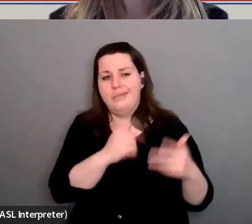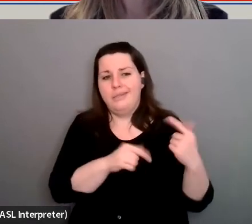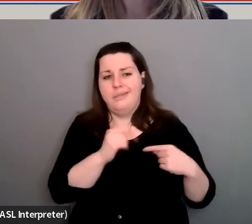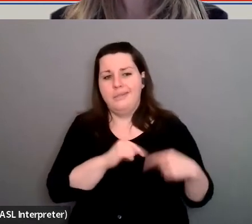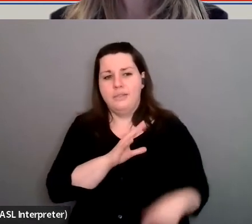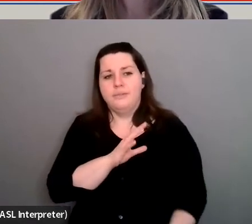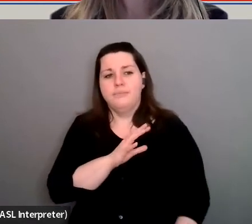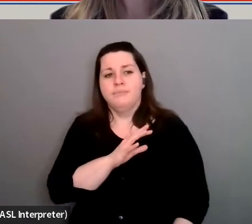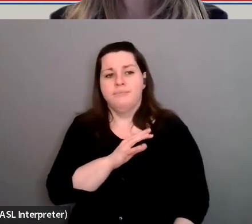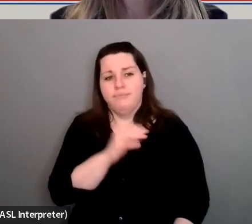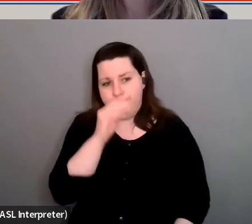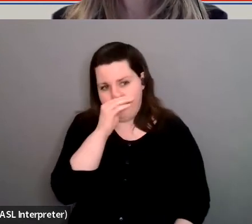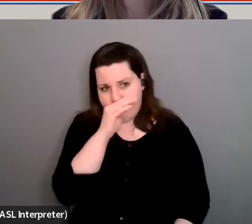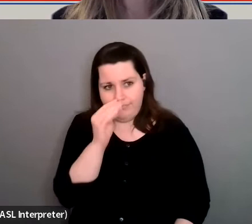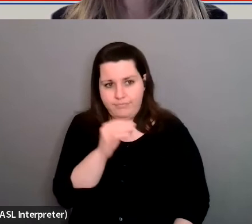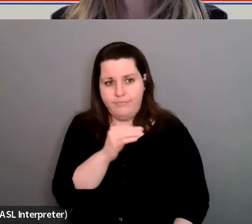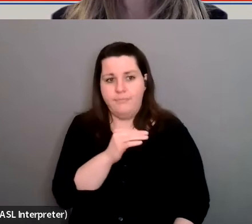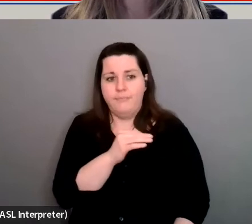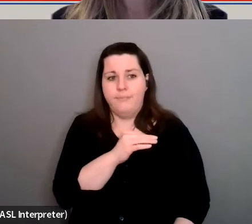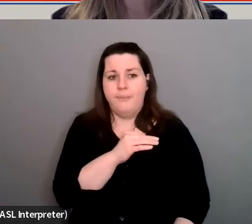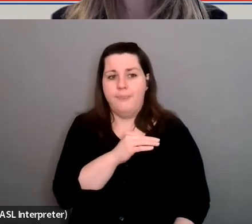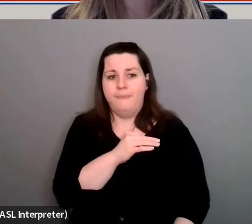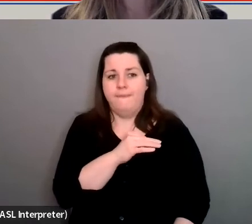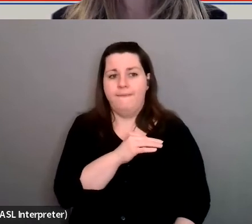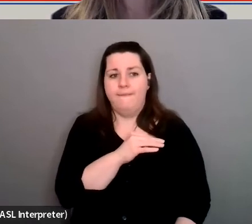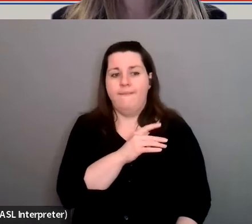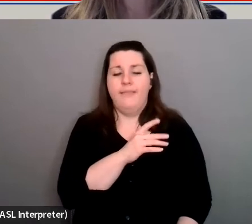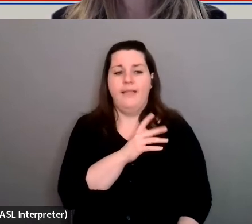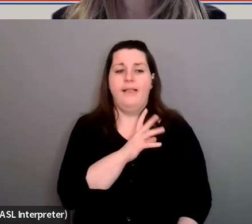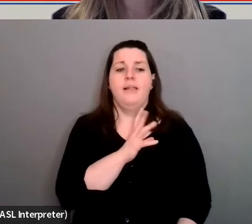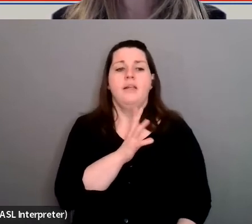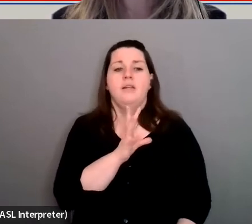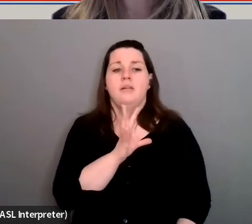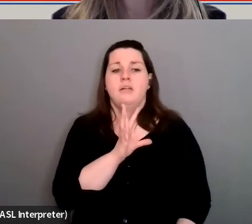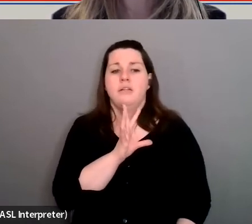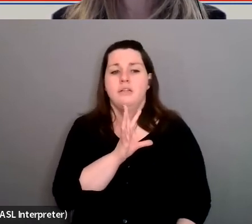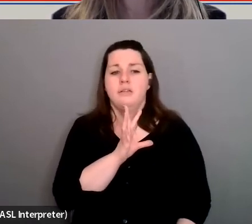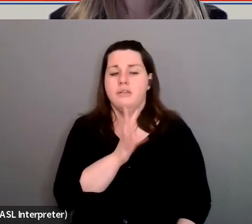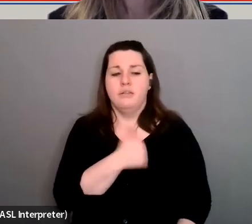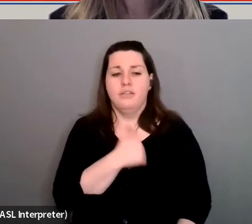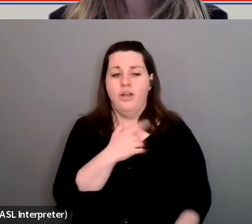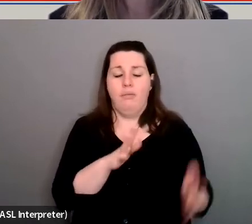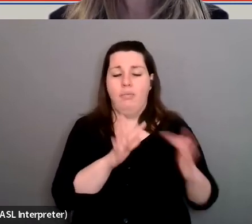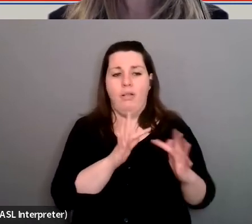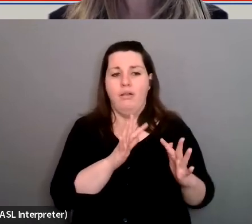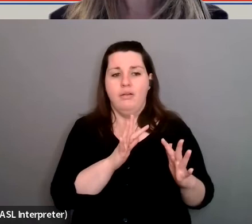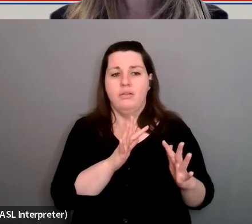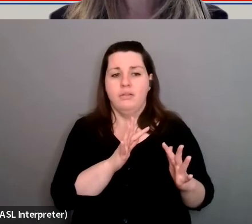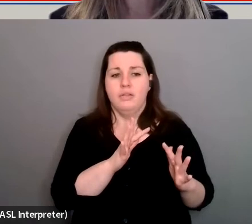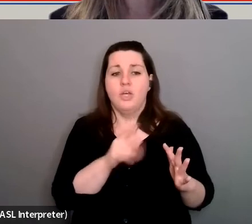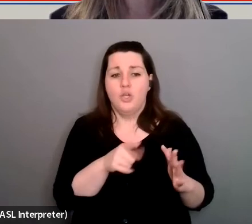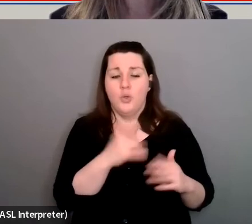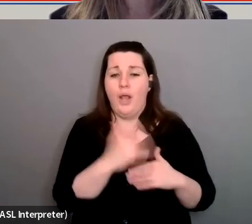but simply the fact that you are eligible, sorry, I went too far, that you are